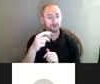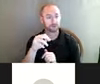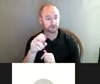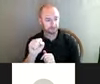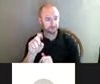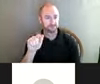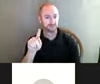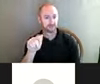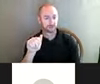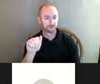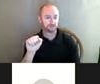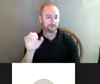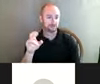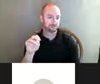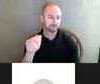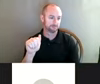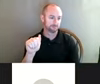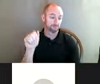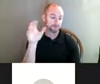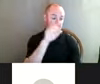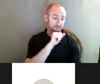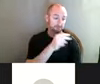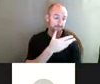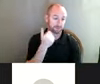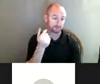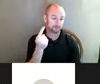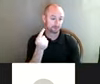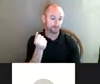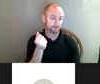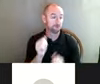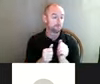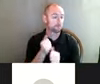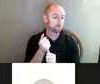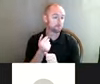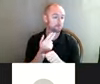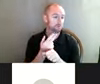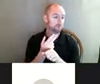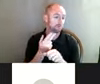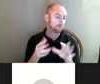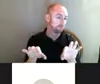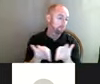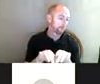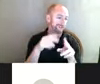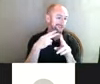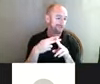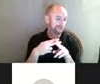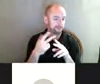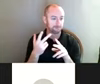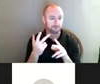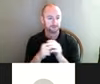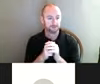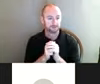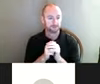schema. I guess the best ones, most useful ones are the kind of the name,